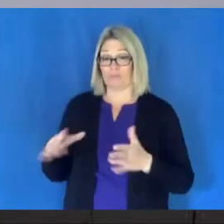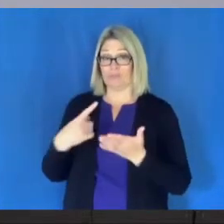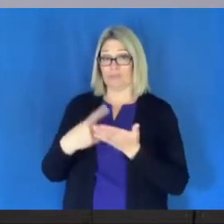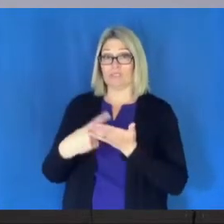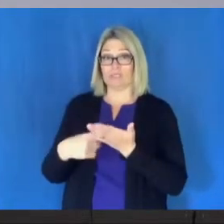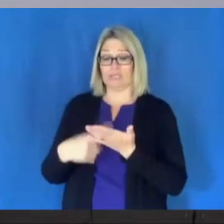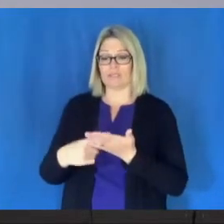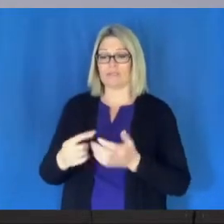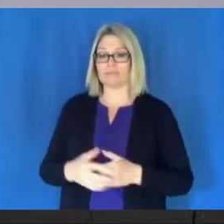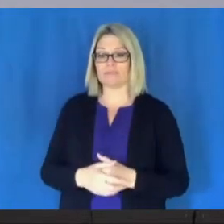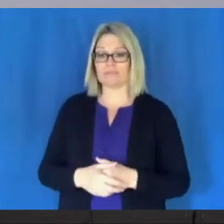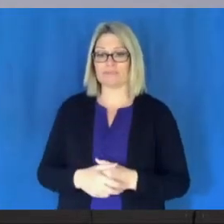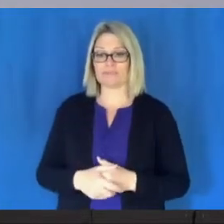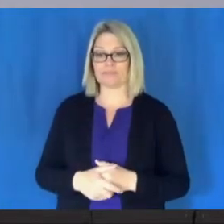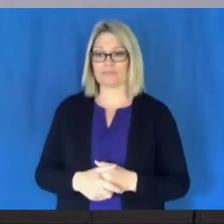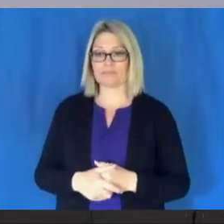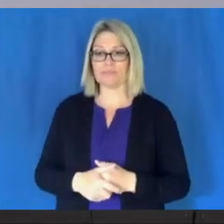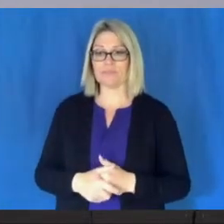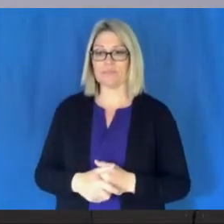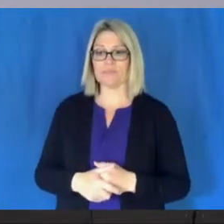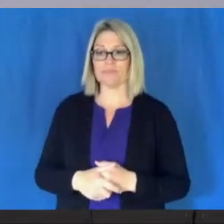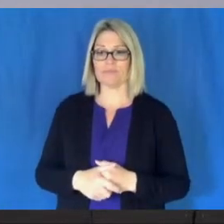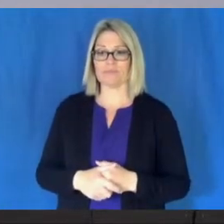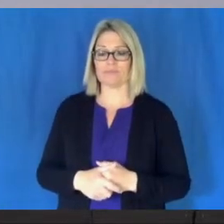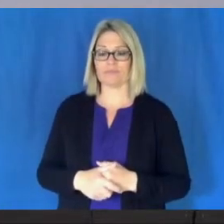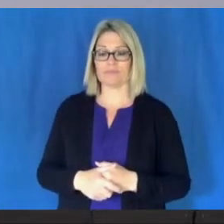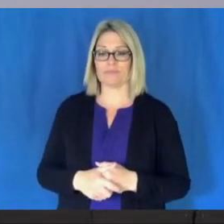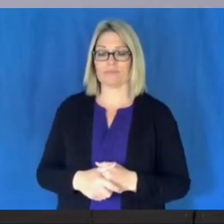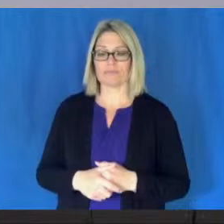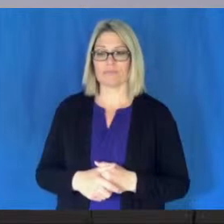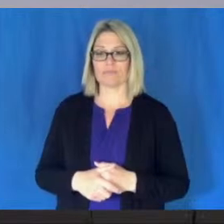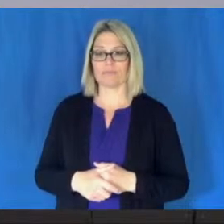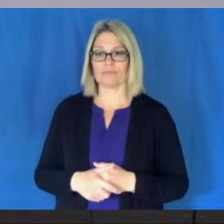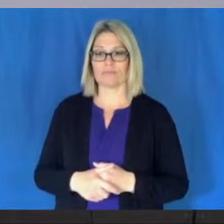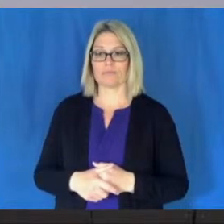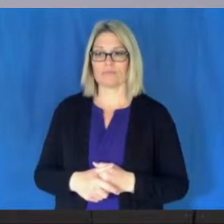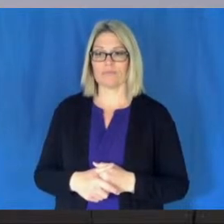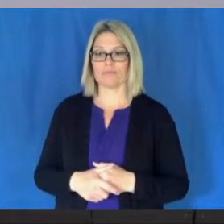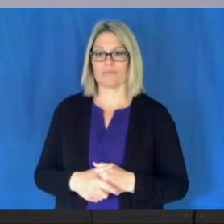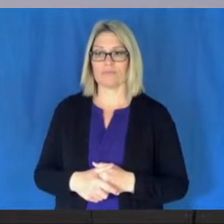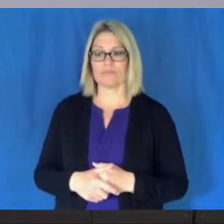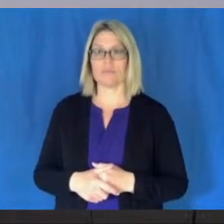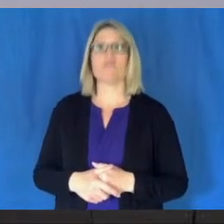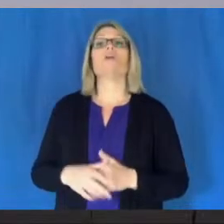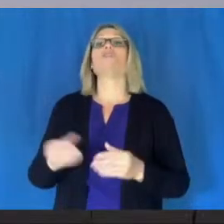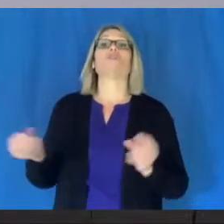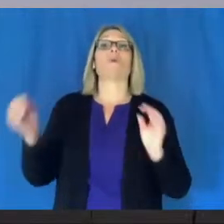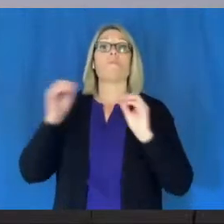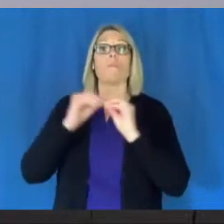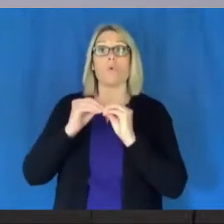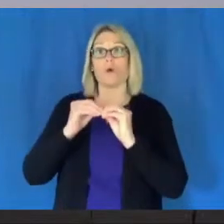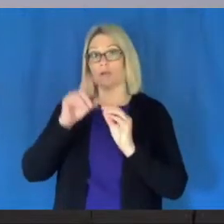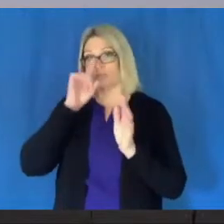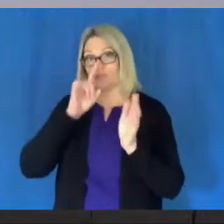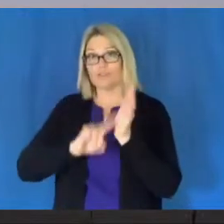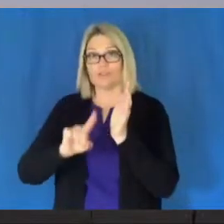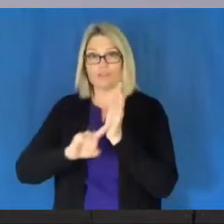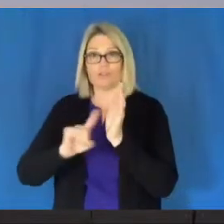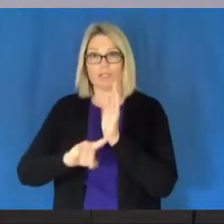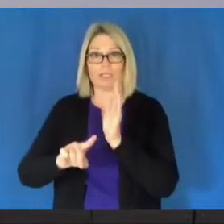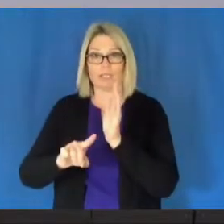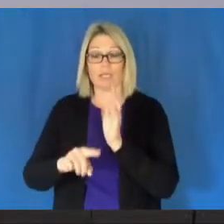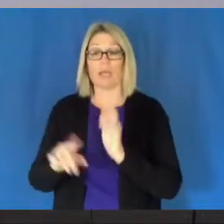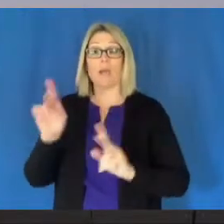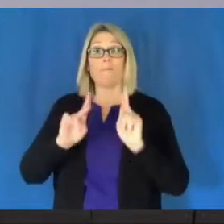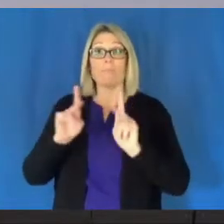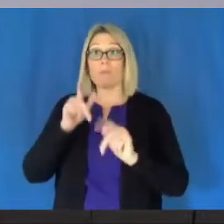enhanced checks around those who are needing to be tested. So every day, people who are